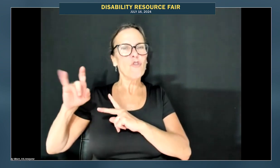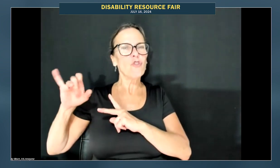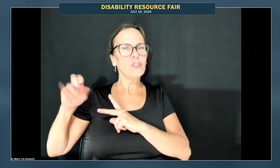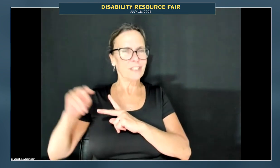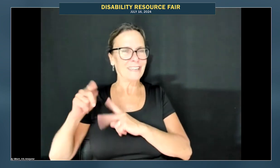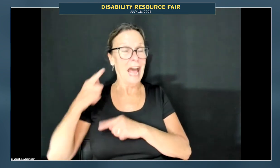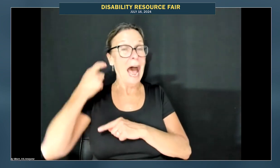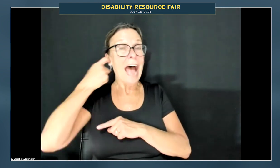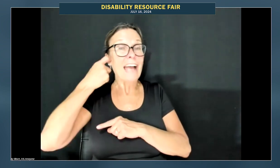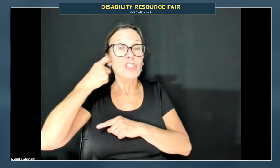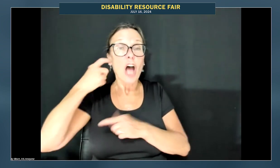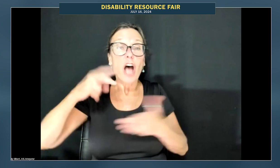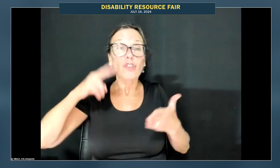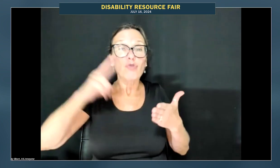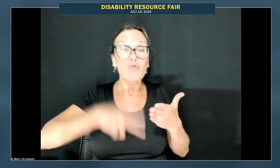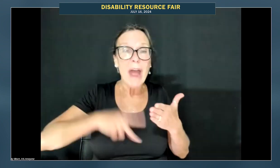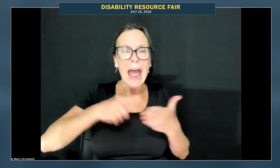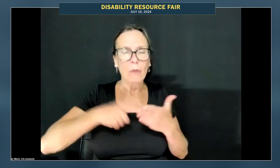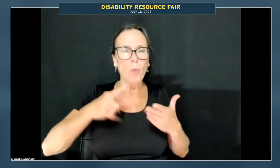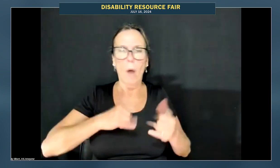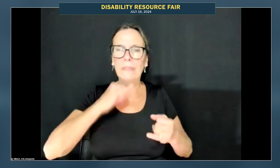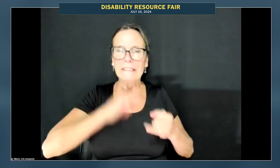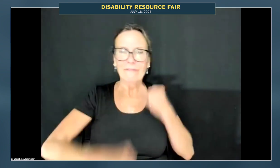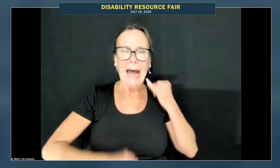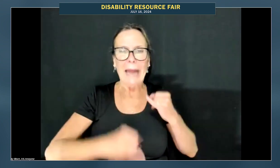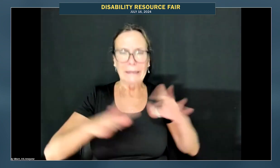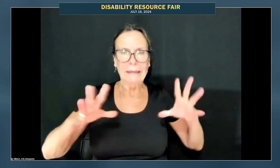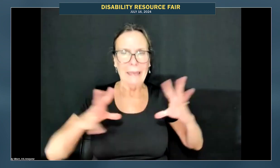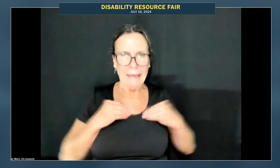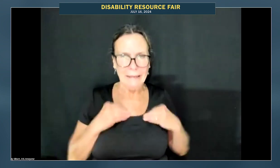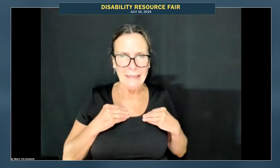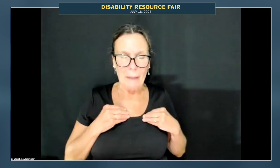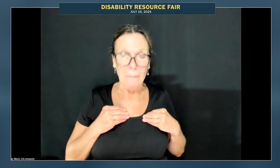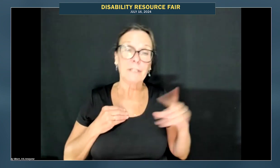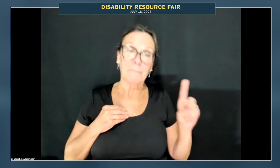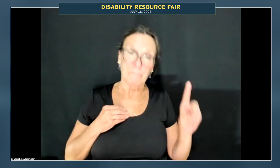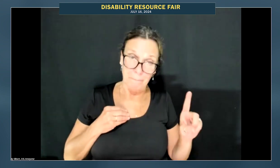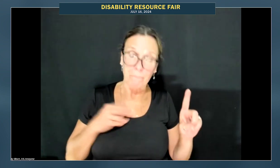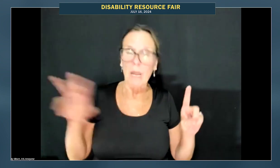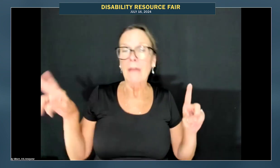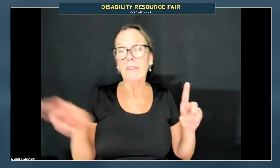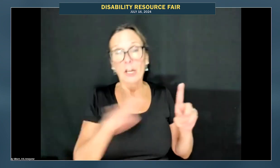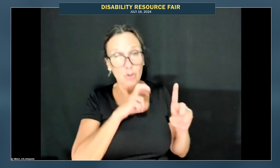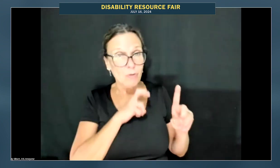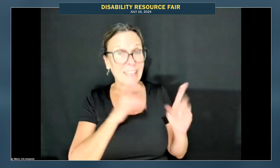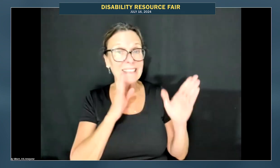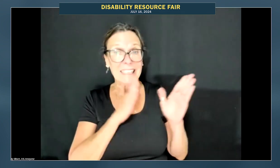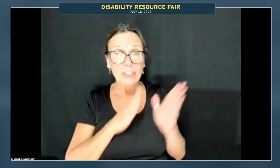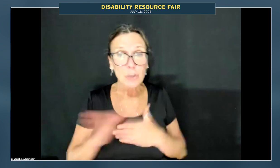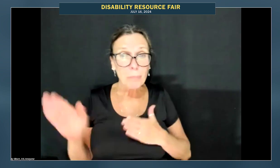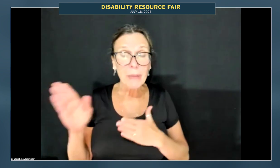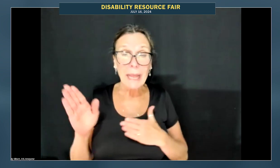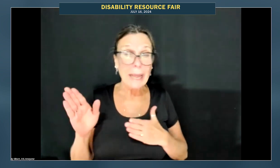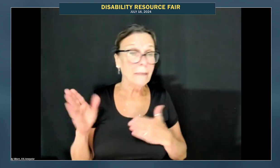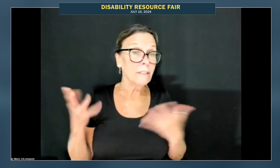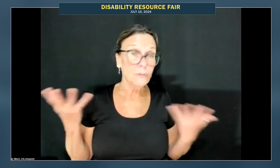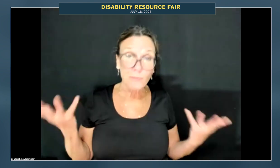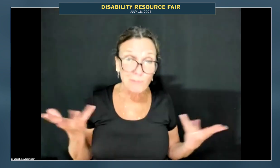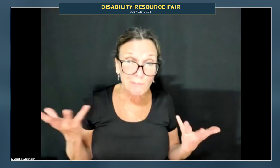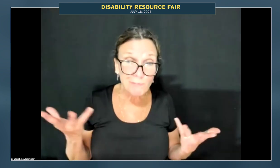was finally accepted. So, the transition plan is where